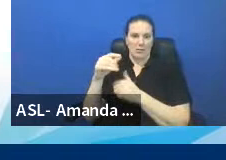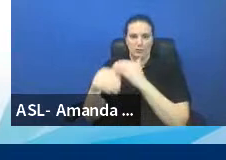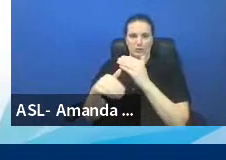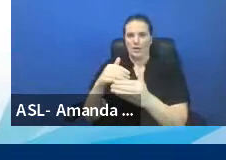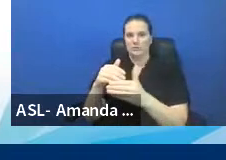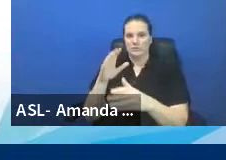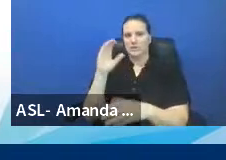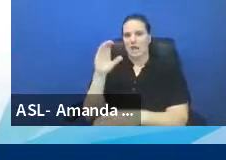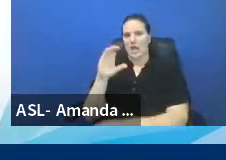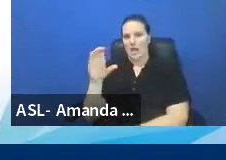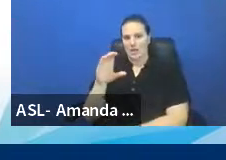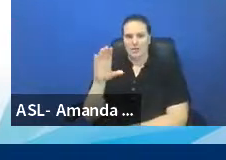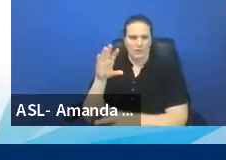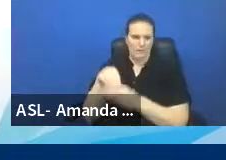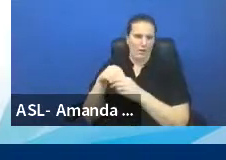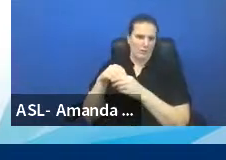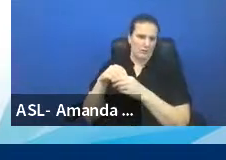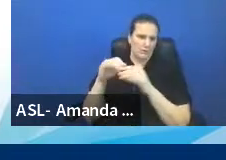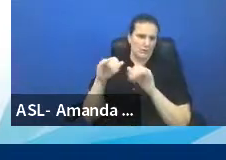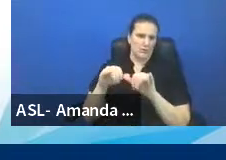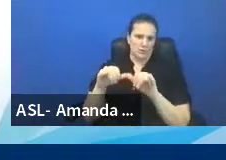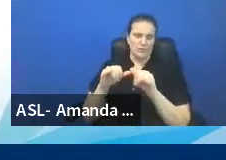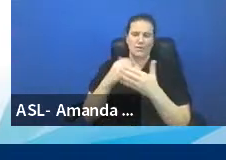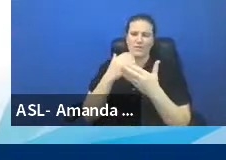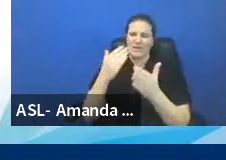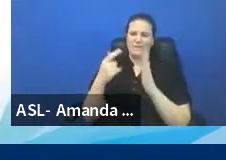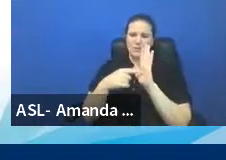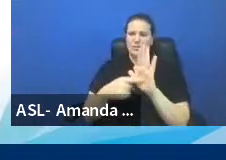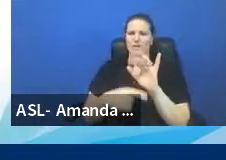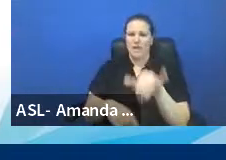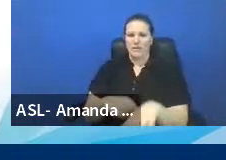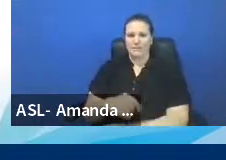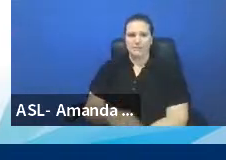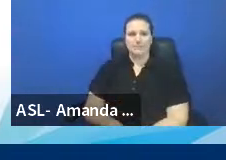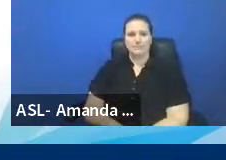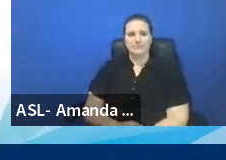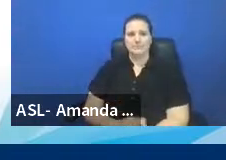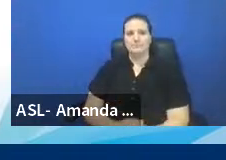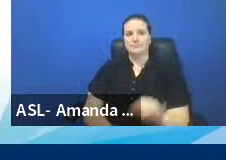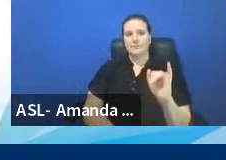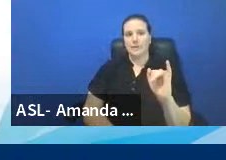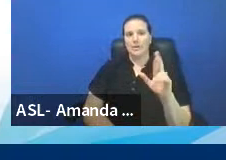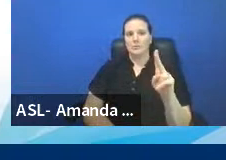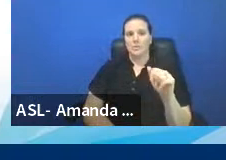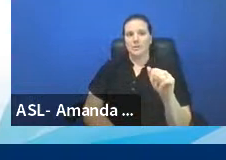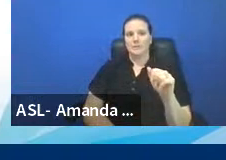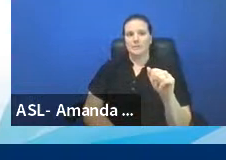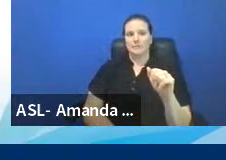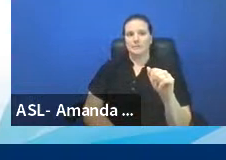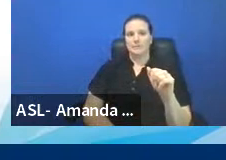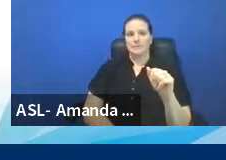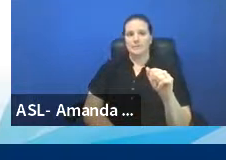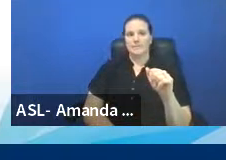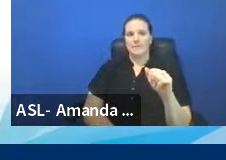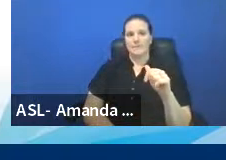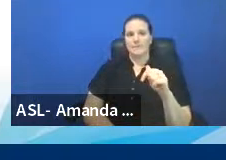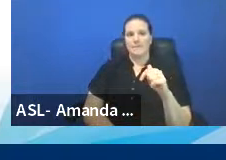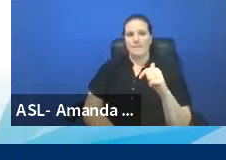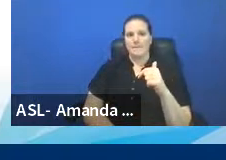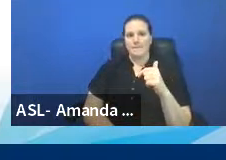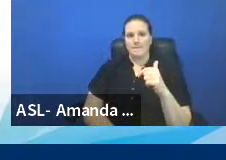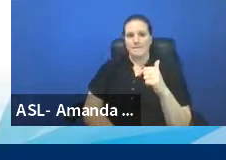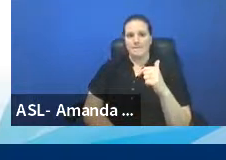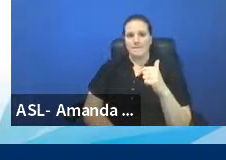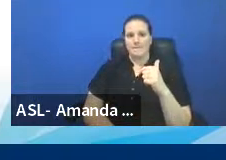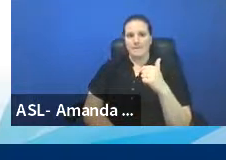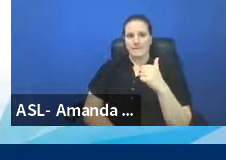much involved along the way. So thank you for pointing that out. Irina? I volunteered my candidacy